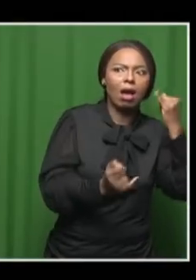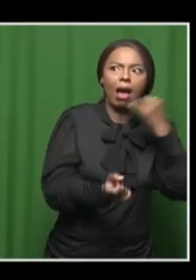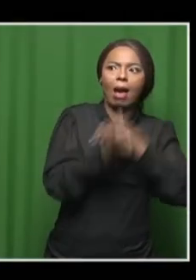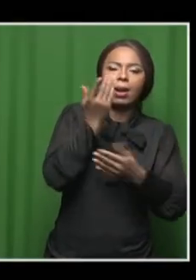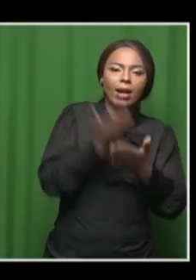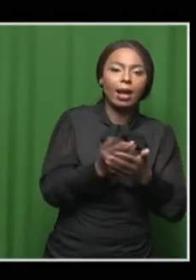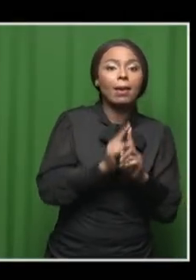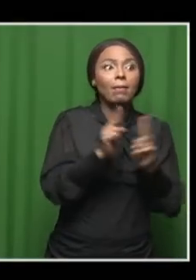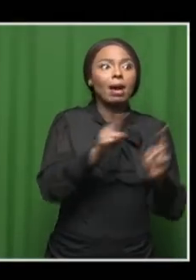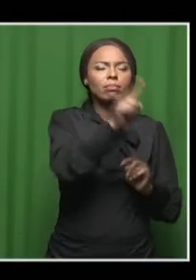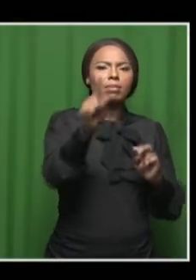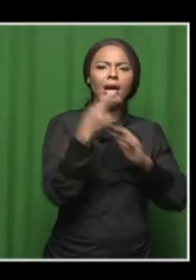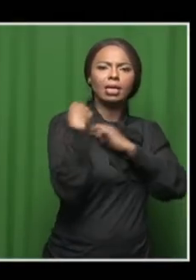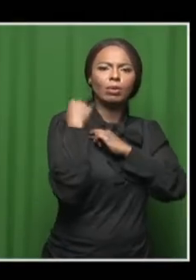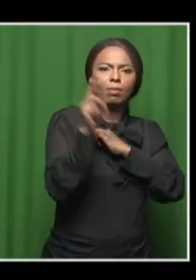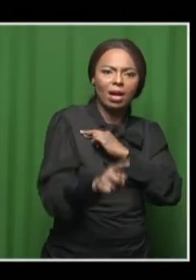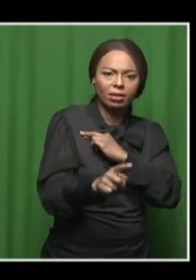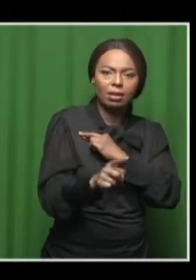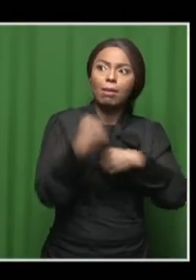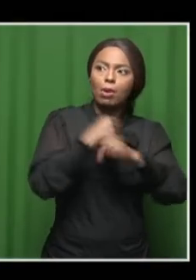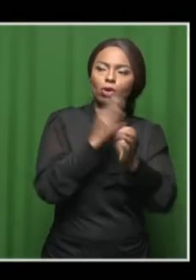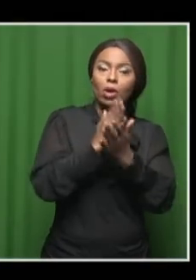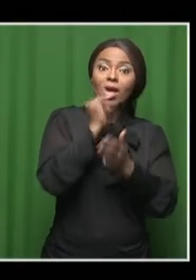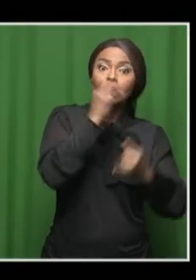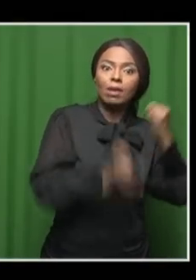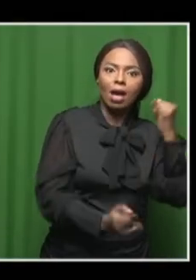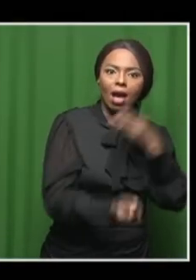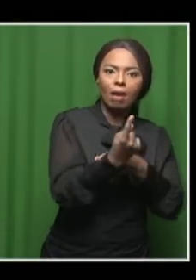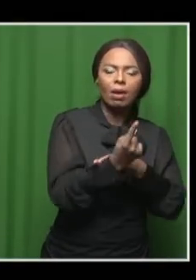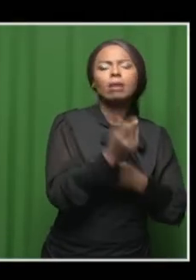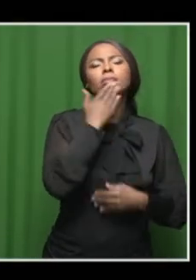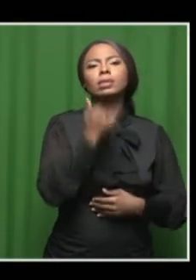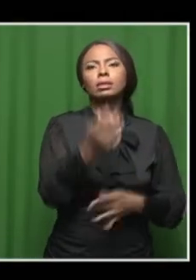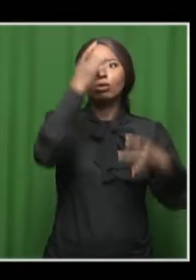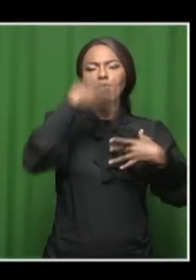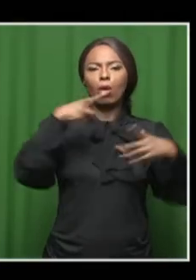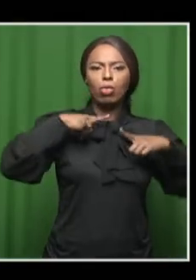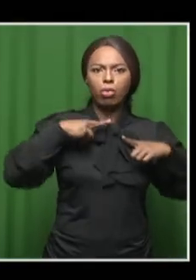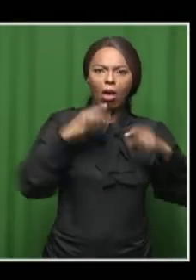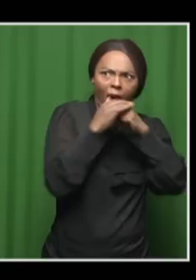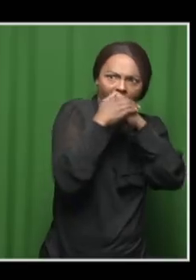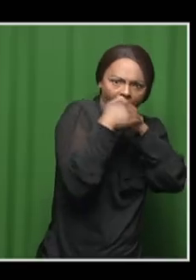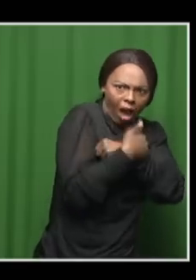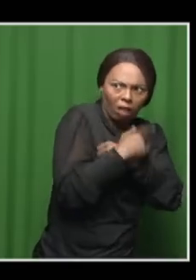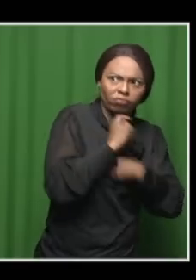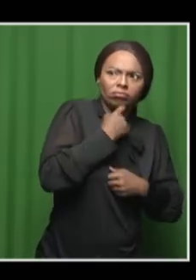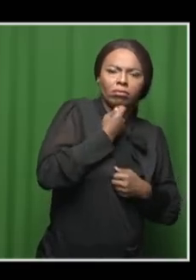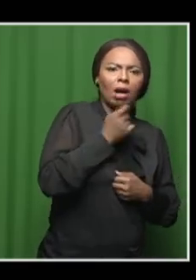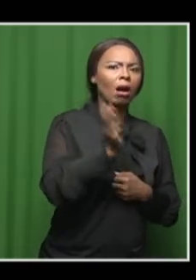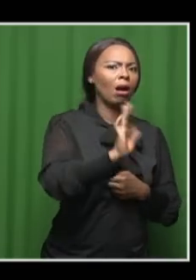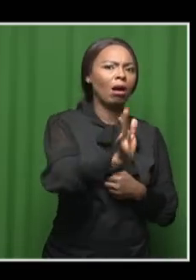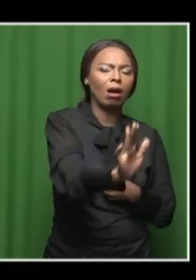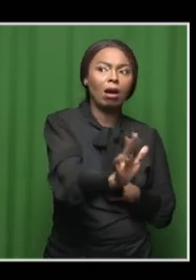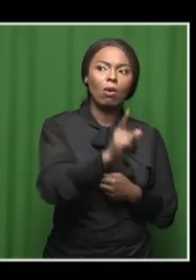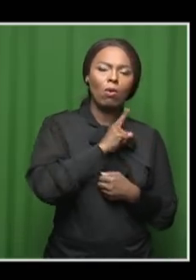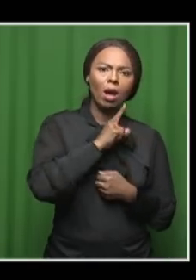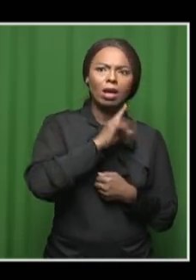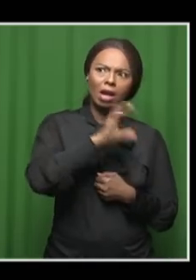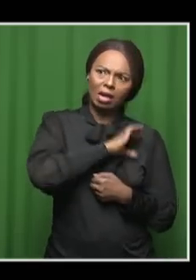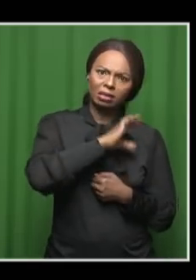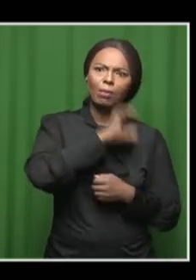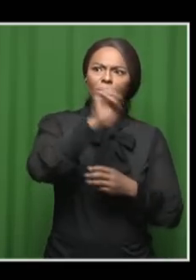their responsibility, that if things go wrong, please let us not hide those records. Let South Africans know